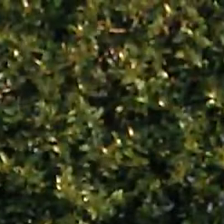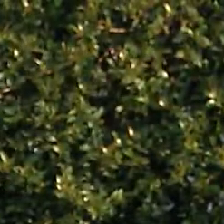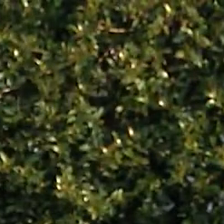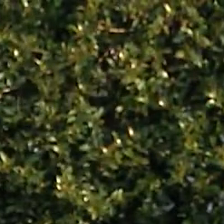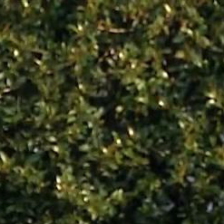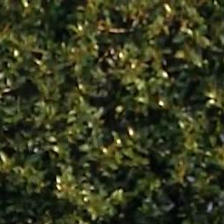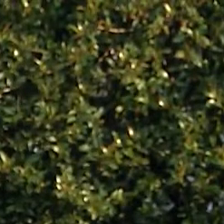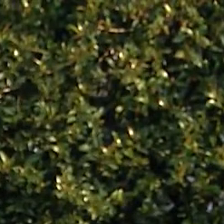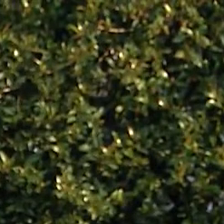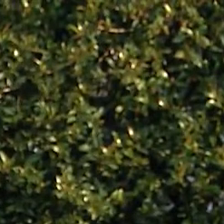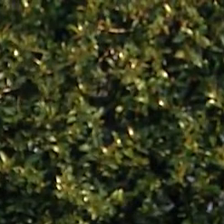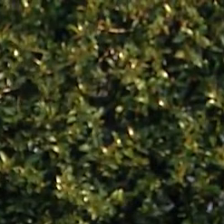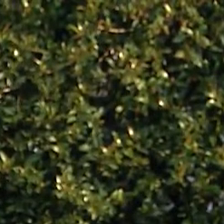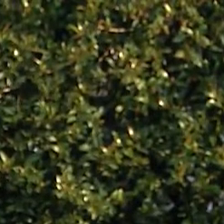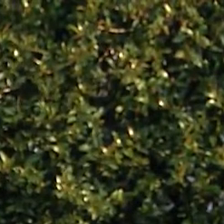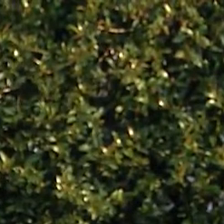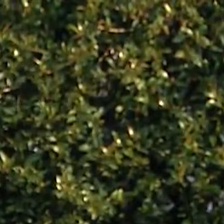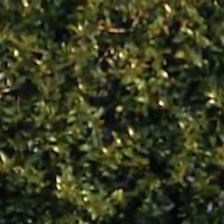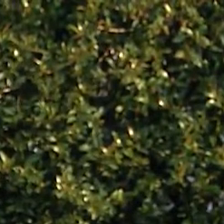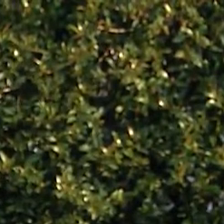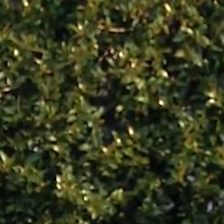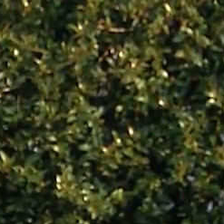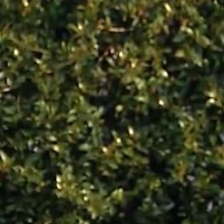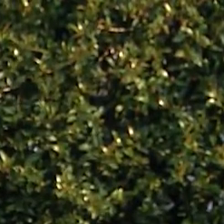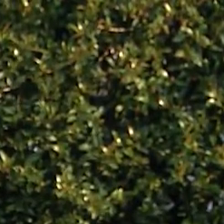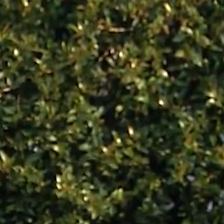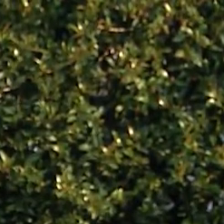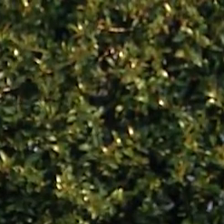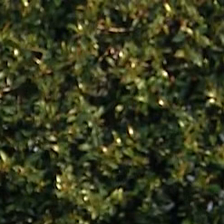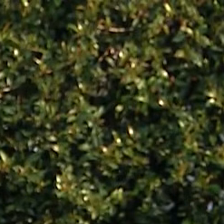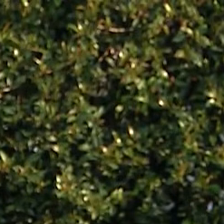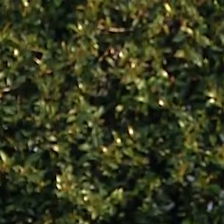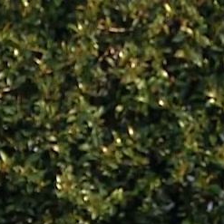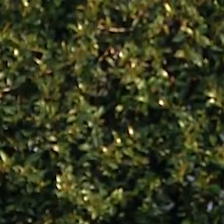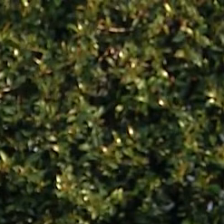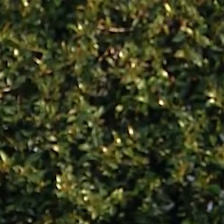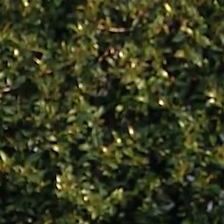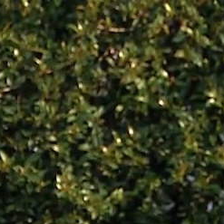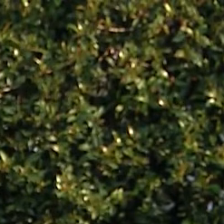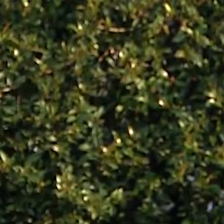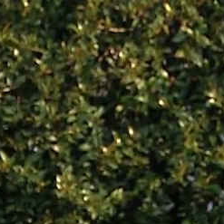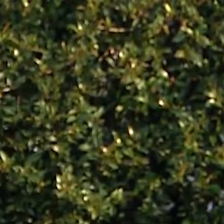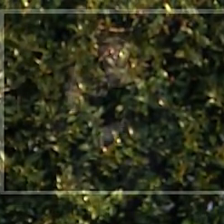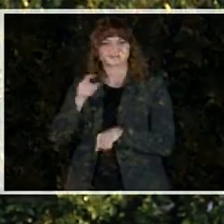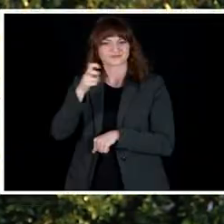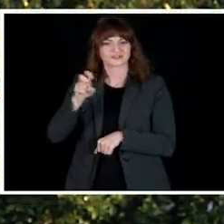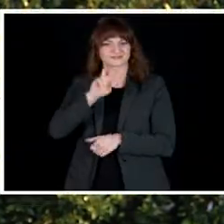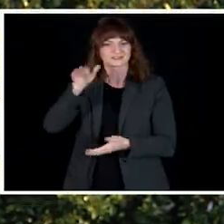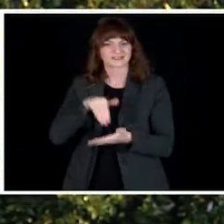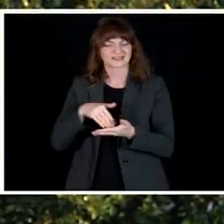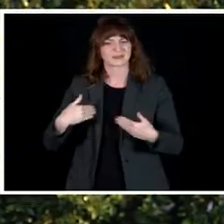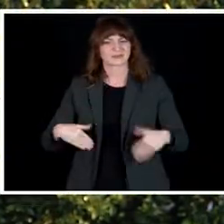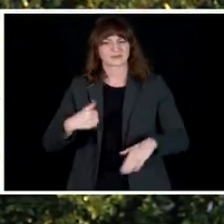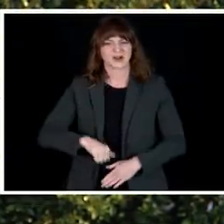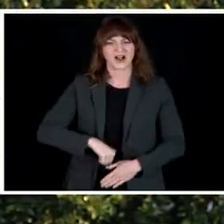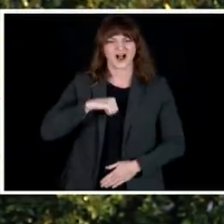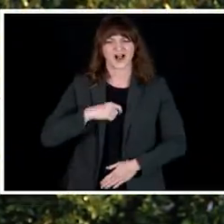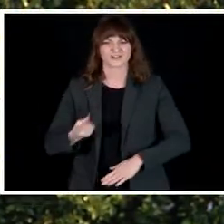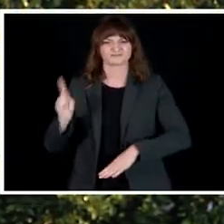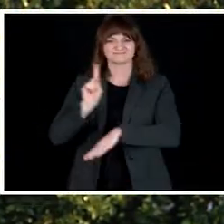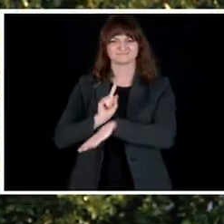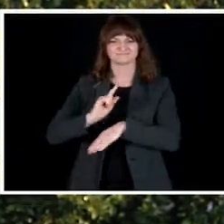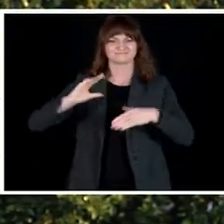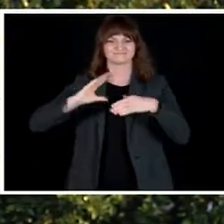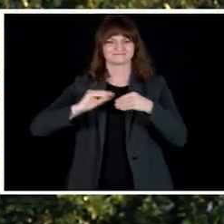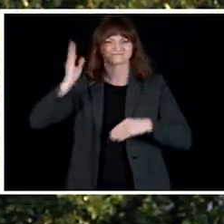My name is Perla Partida, Transfer Specialist at the Transfer Center. It is a great honor to stand before you here today as a